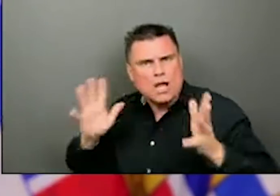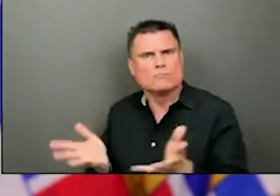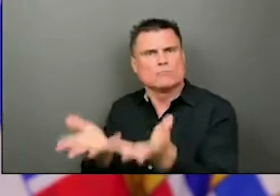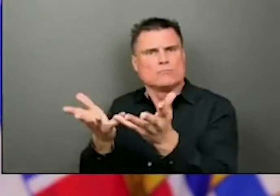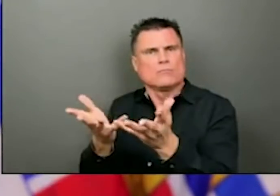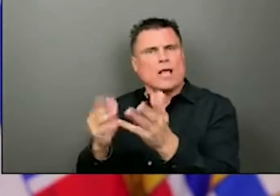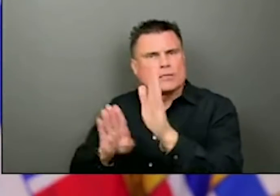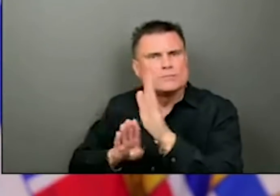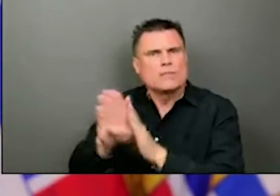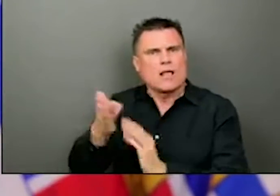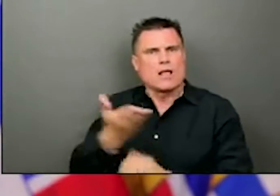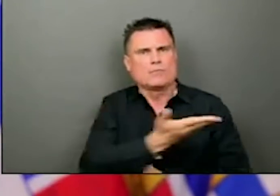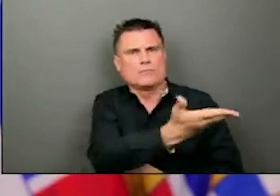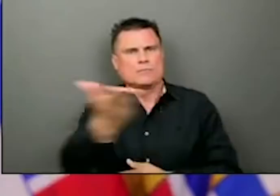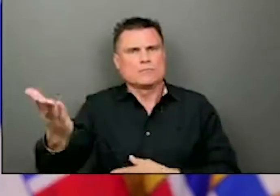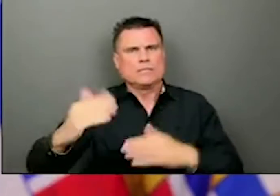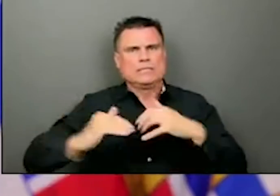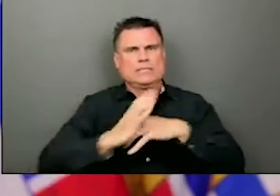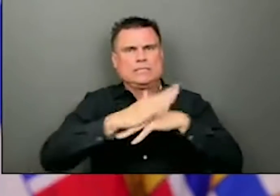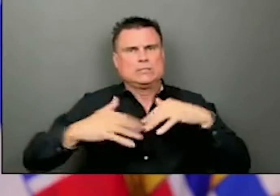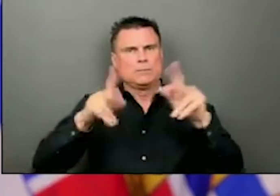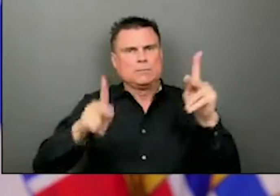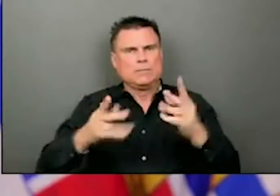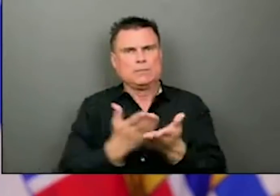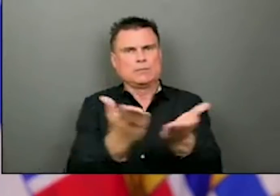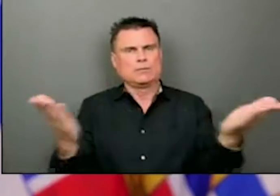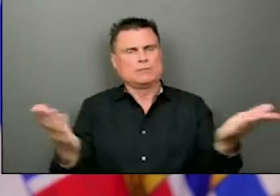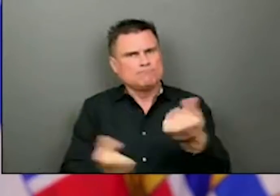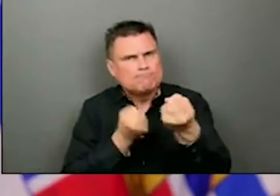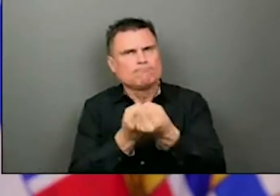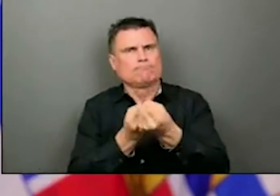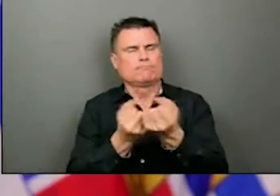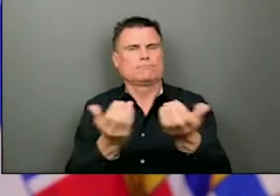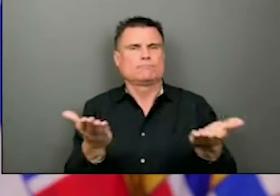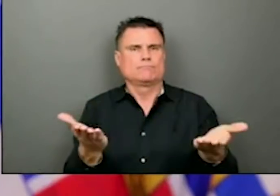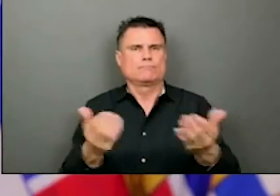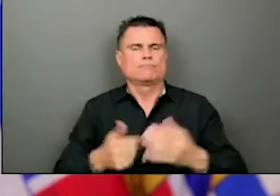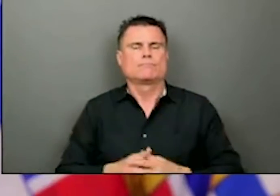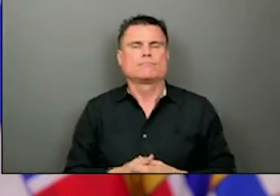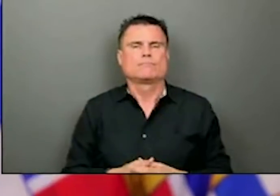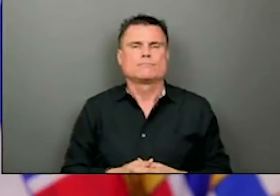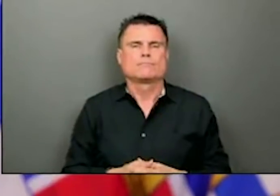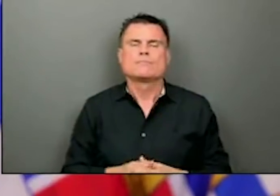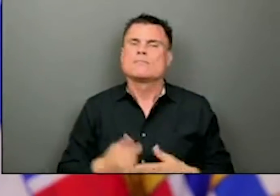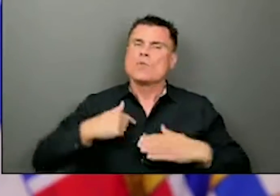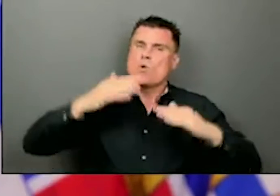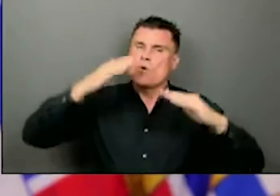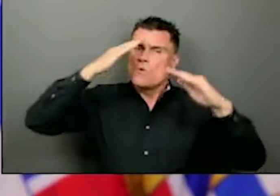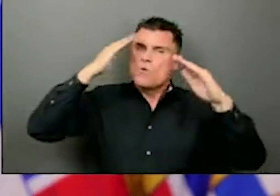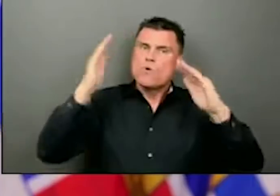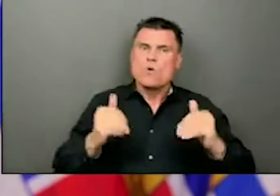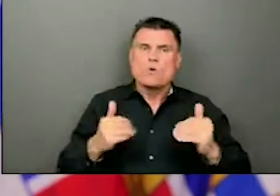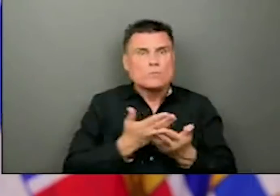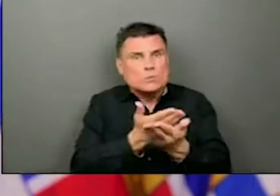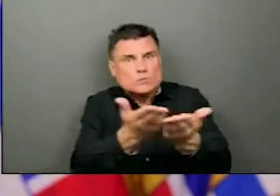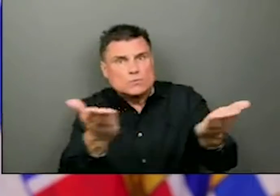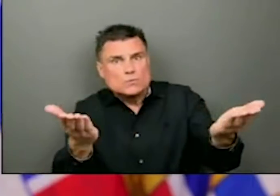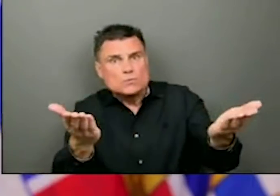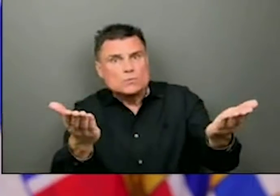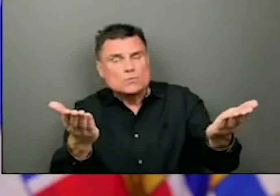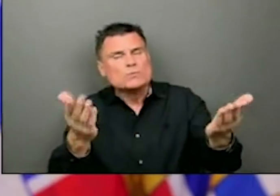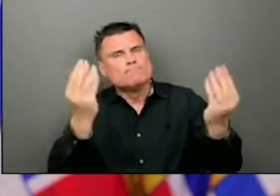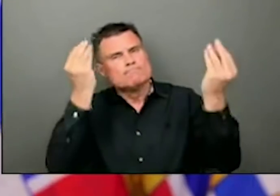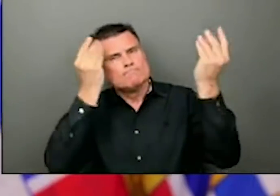this, and we will be coming together once again, reflecting on the many paths that we have forward. The Truth